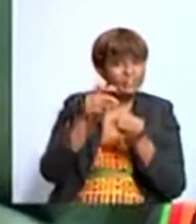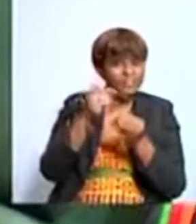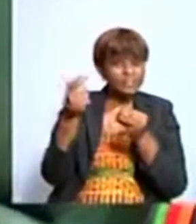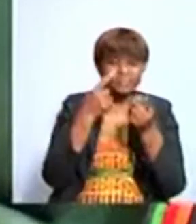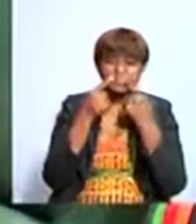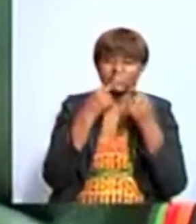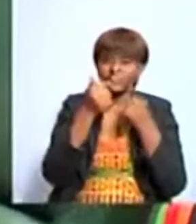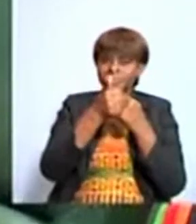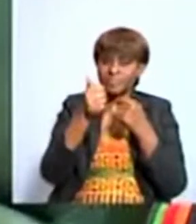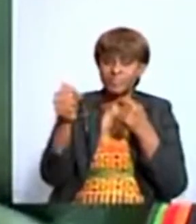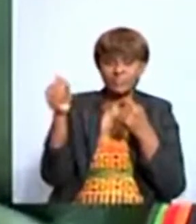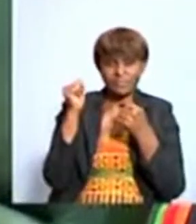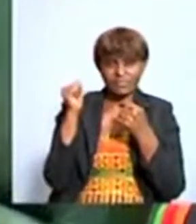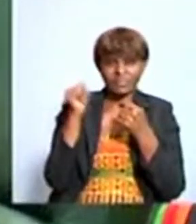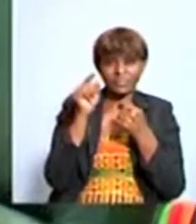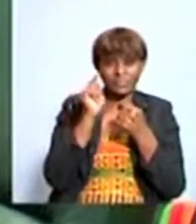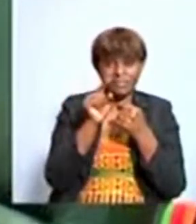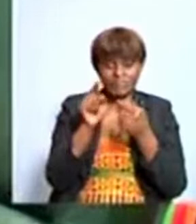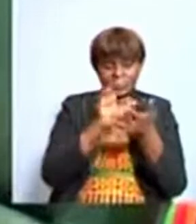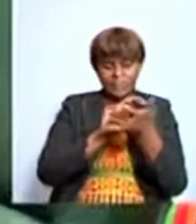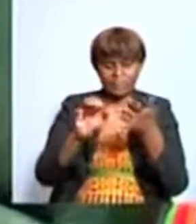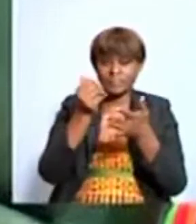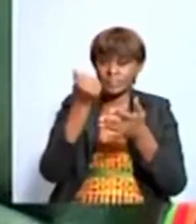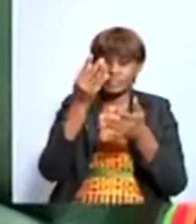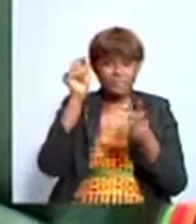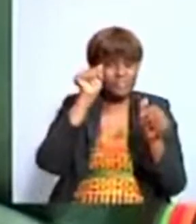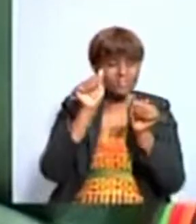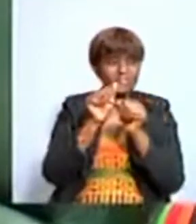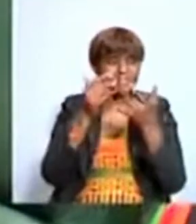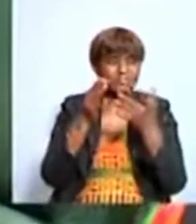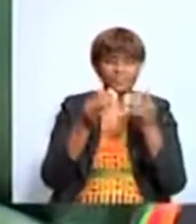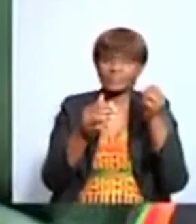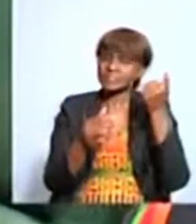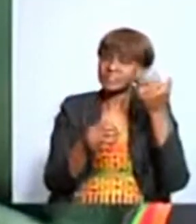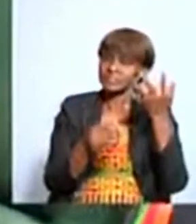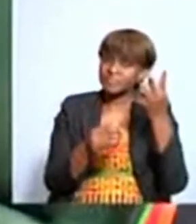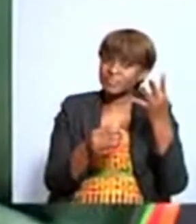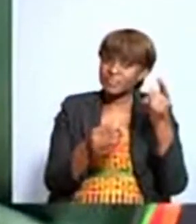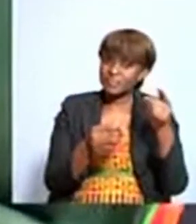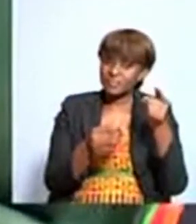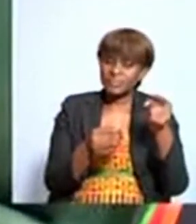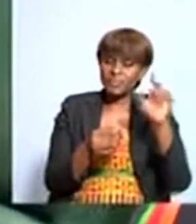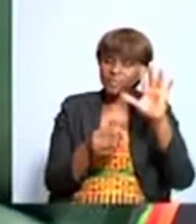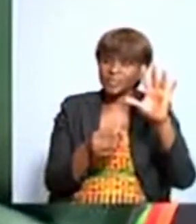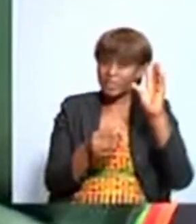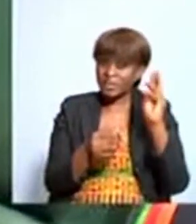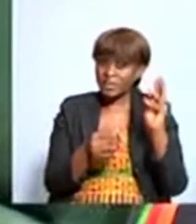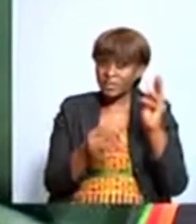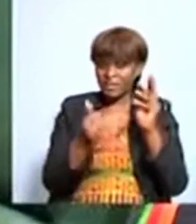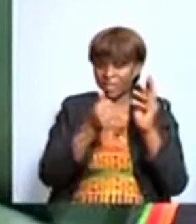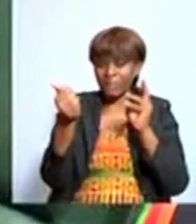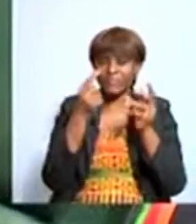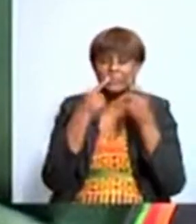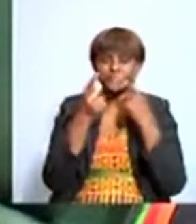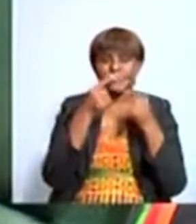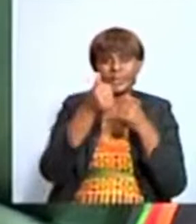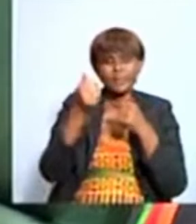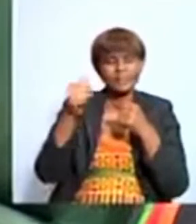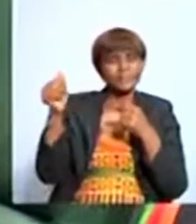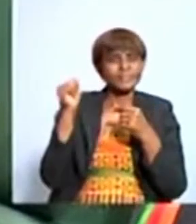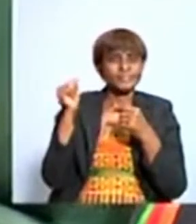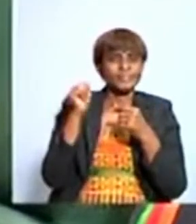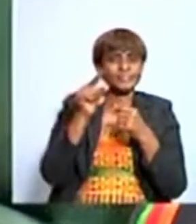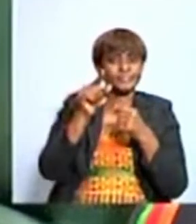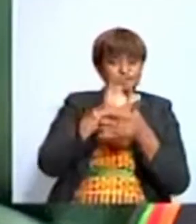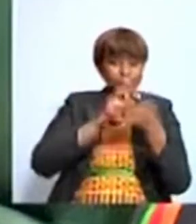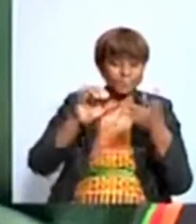debate? Any objection? Clause 14 is agreed to. Clause 15, amendment of 56. Any debate? Any objection?